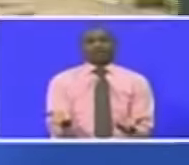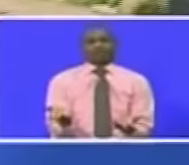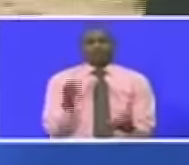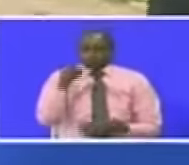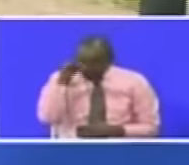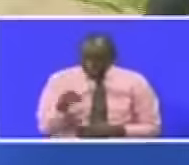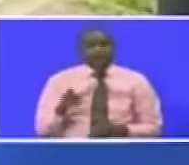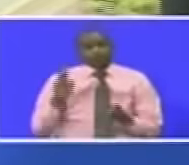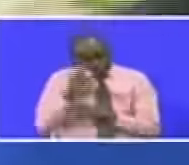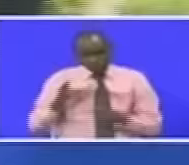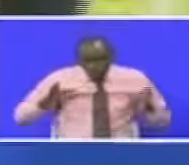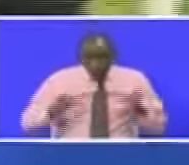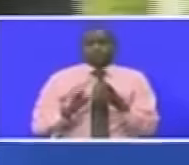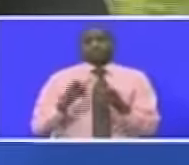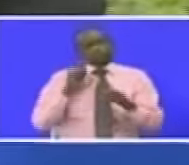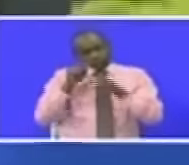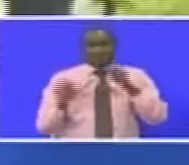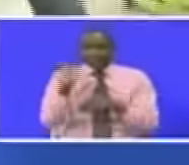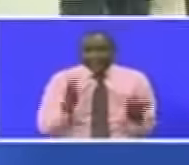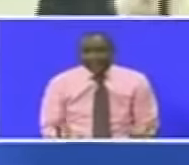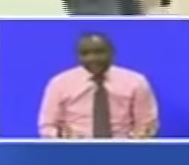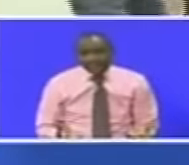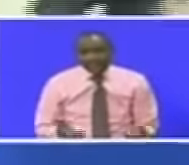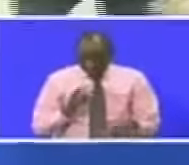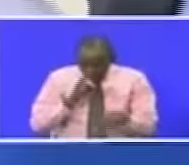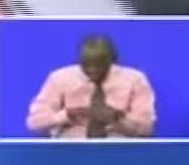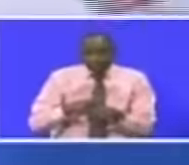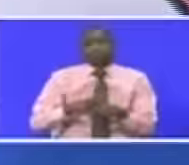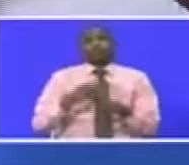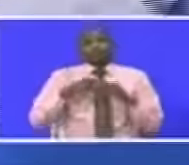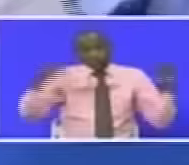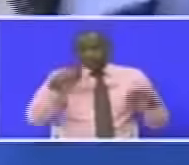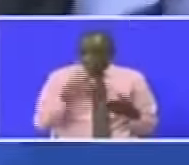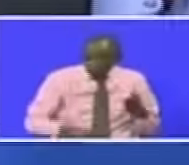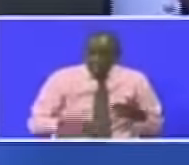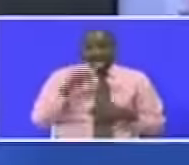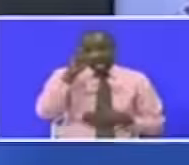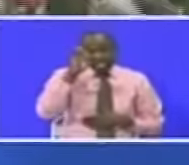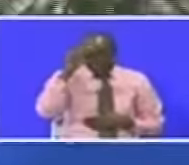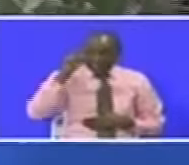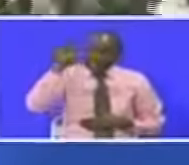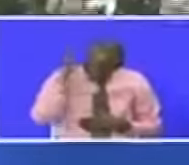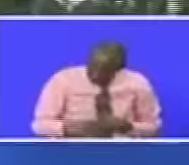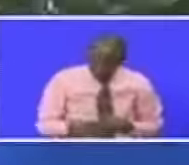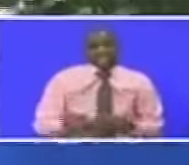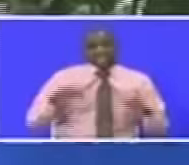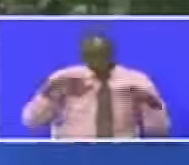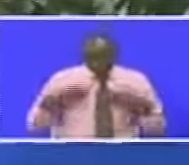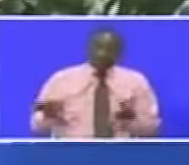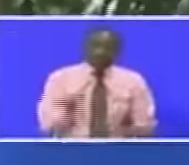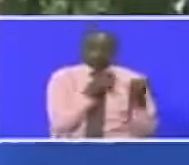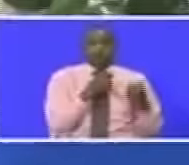hence been forced to use force to repulse them. Well, according to COD, not until the IBC commissioners give in to pressure,